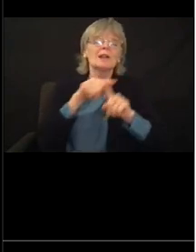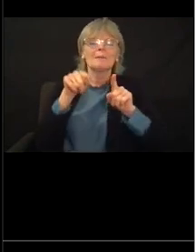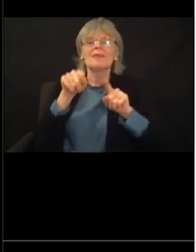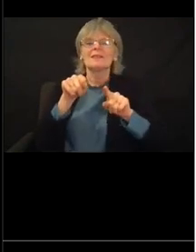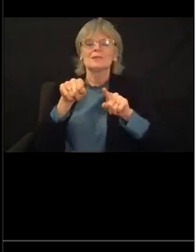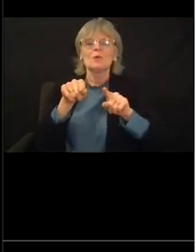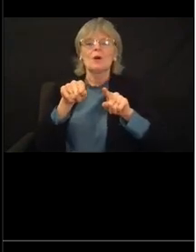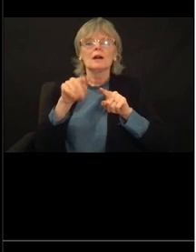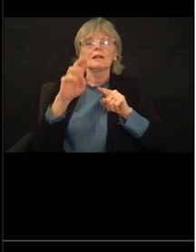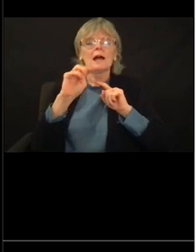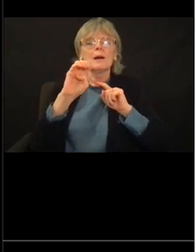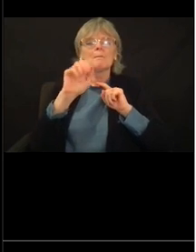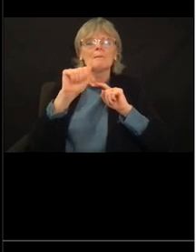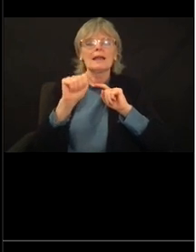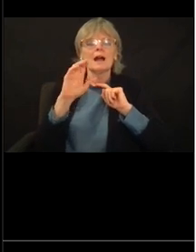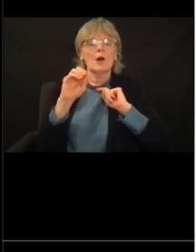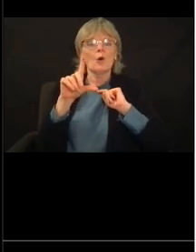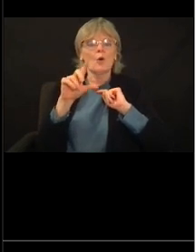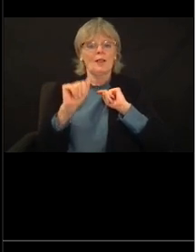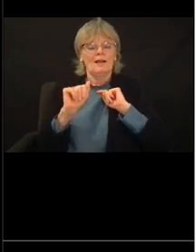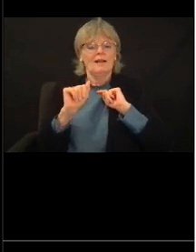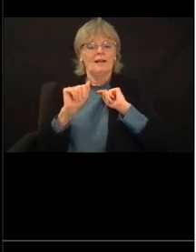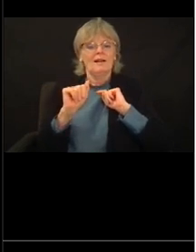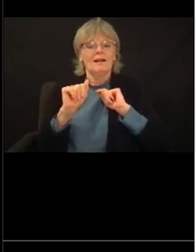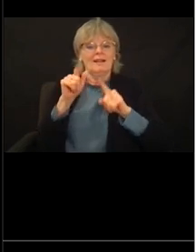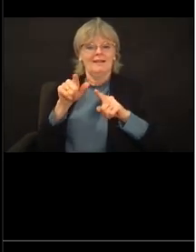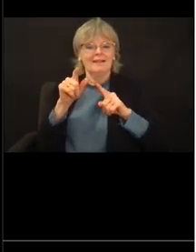was Mea Ola. And Mea